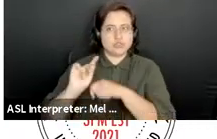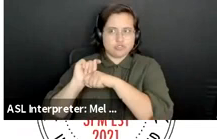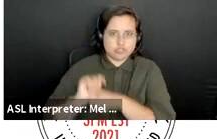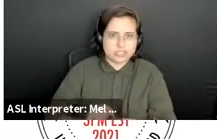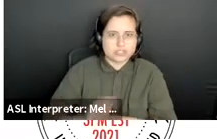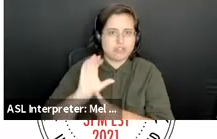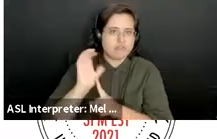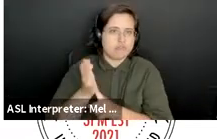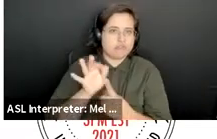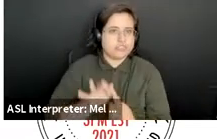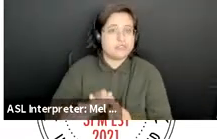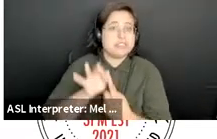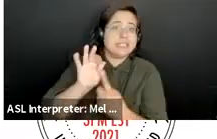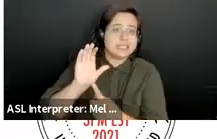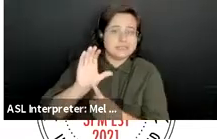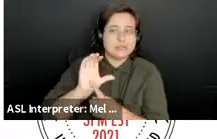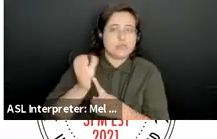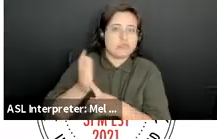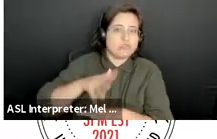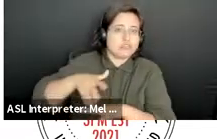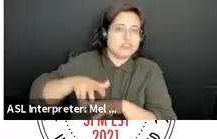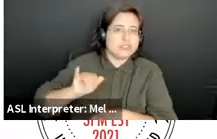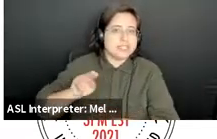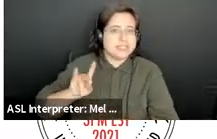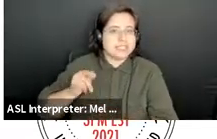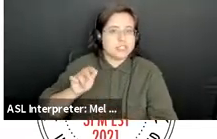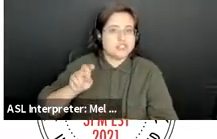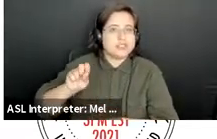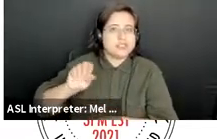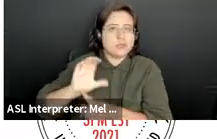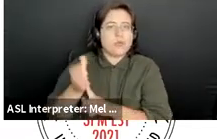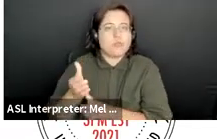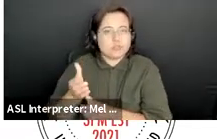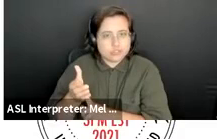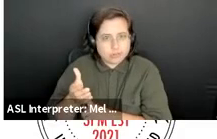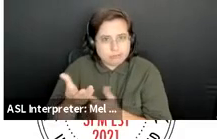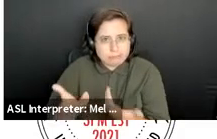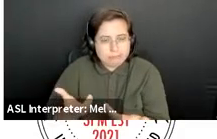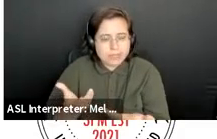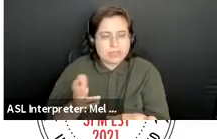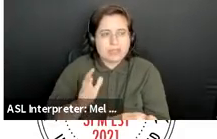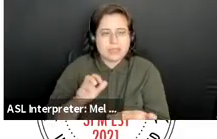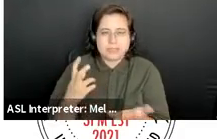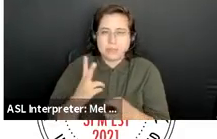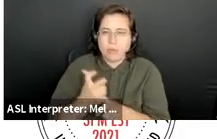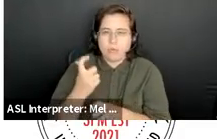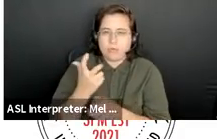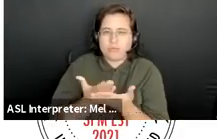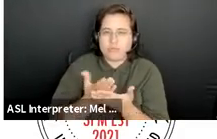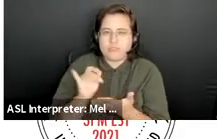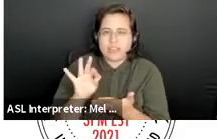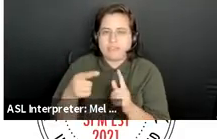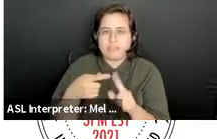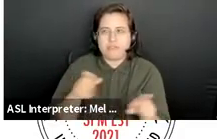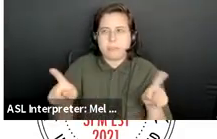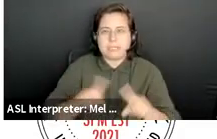unique culture, indigenous culture, and that would be something that would be harder to prove if they're coming from